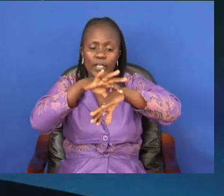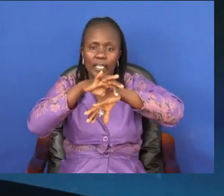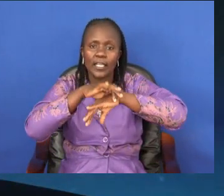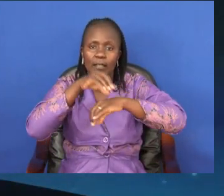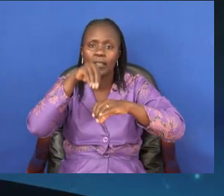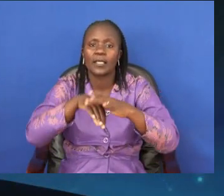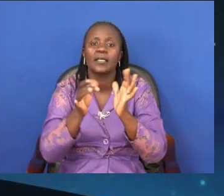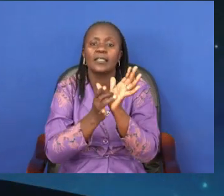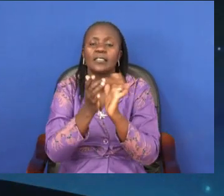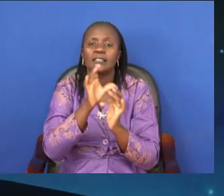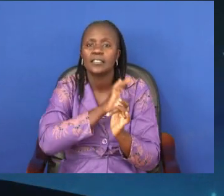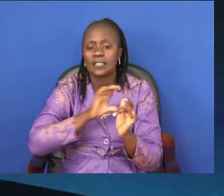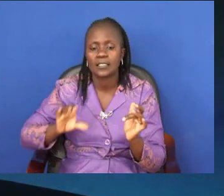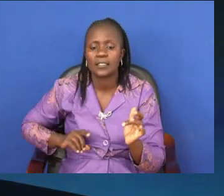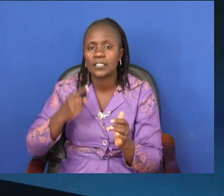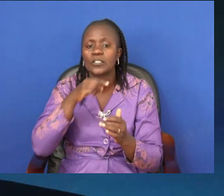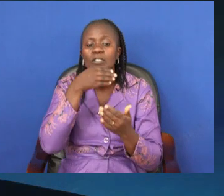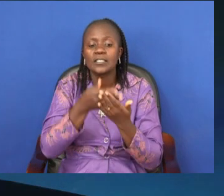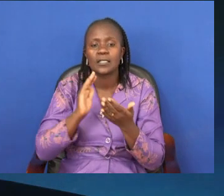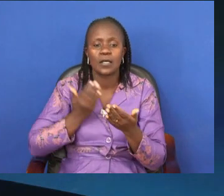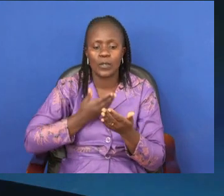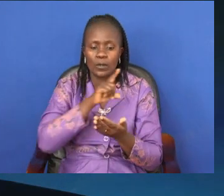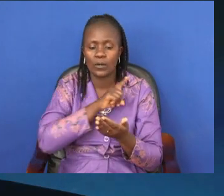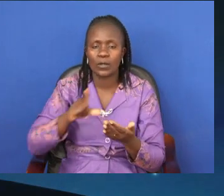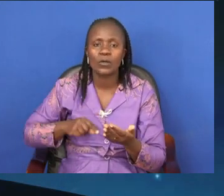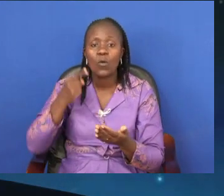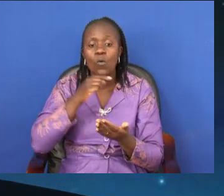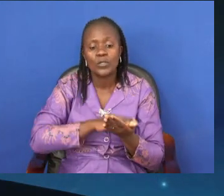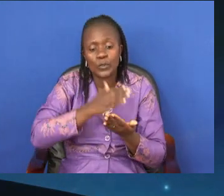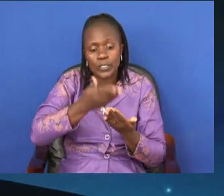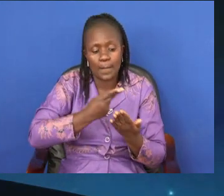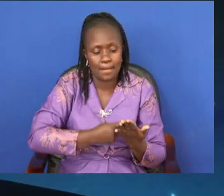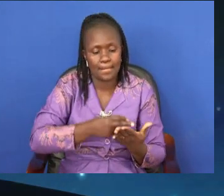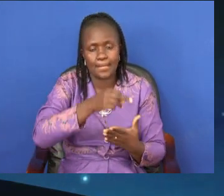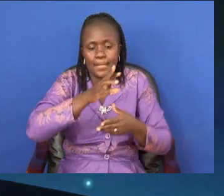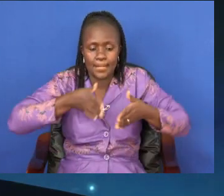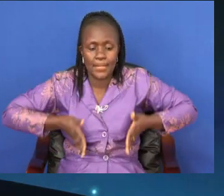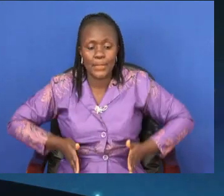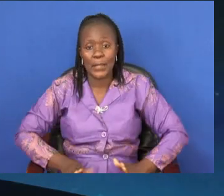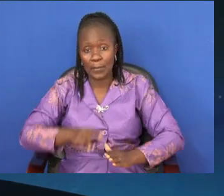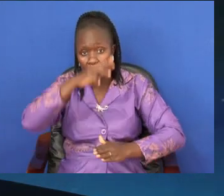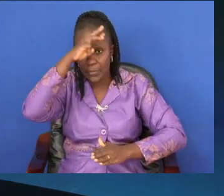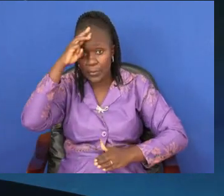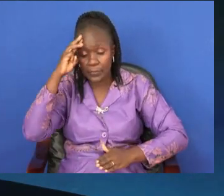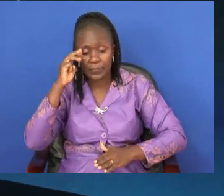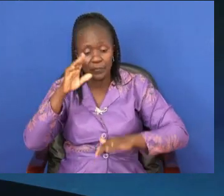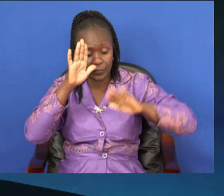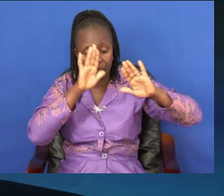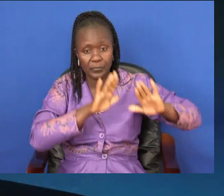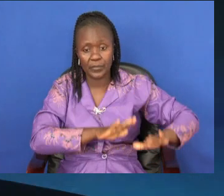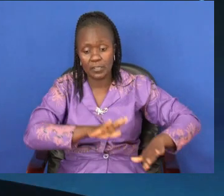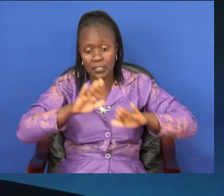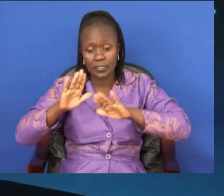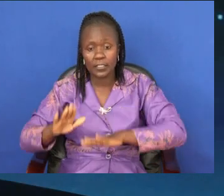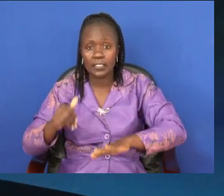of heaven and earth, and in Jesus Christ, his only Son, our Lord, who was conceived by the Holy Ghost, born of the